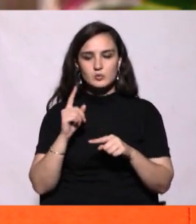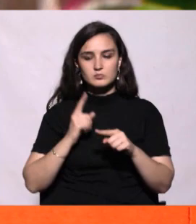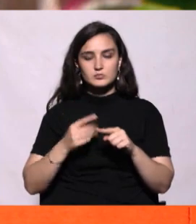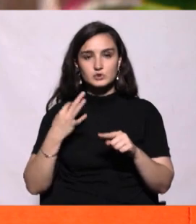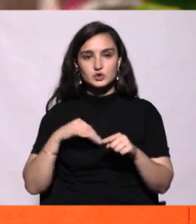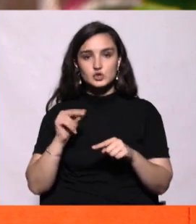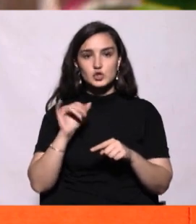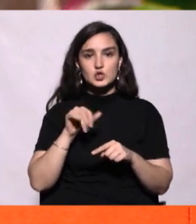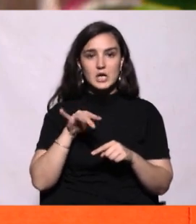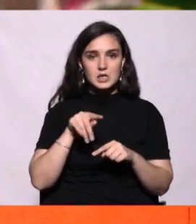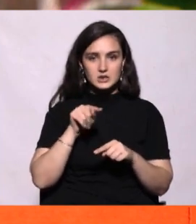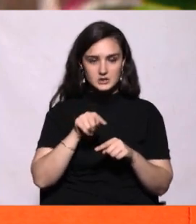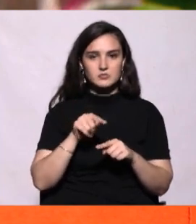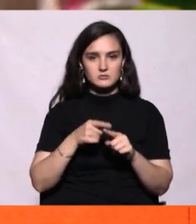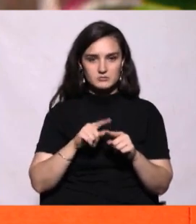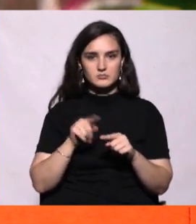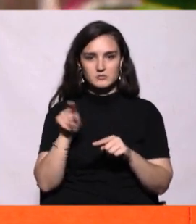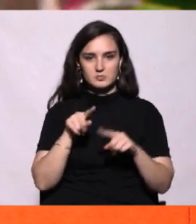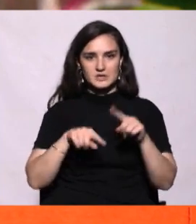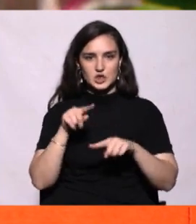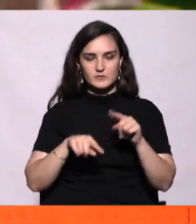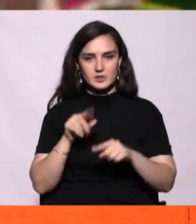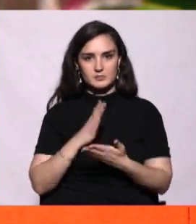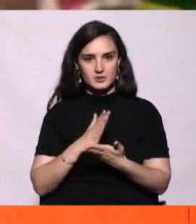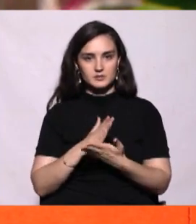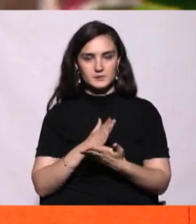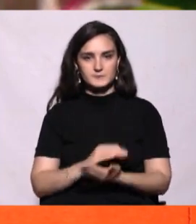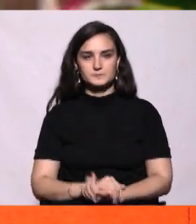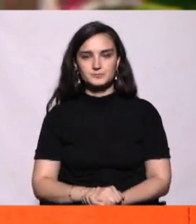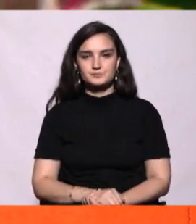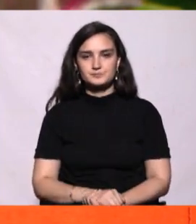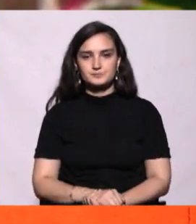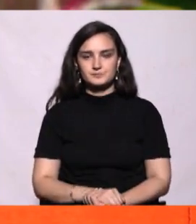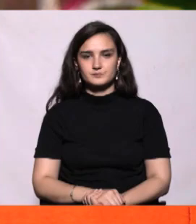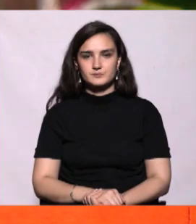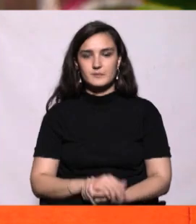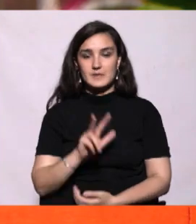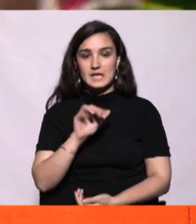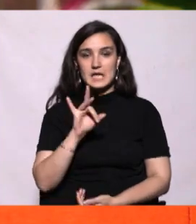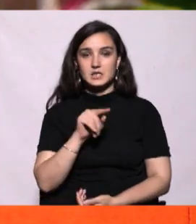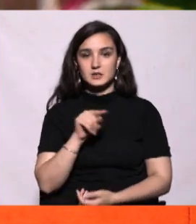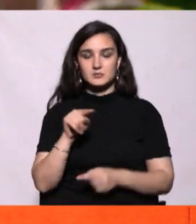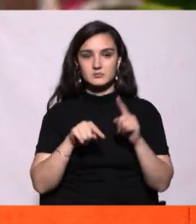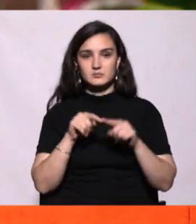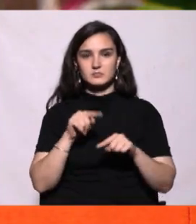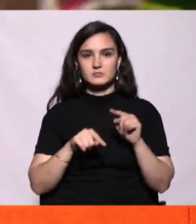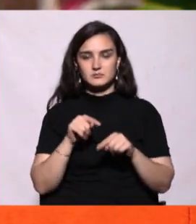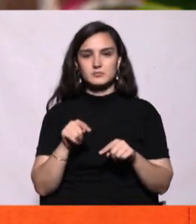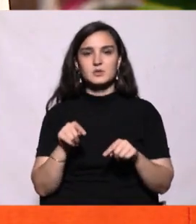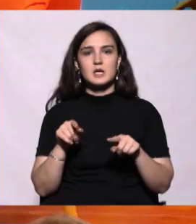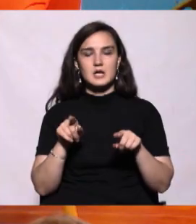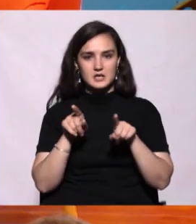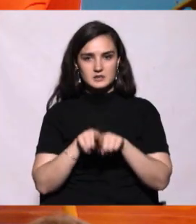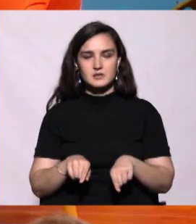Sir Charles, and it makes him the cousin of Mr. Henry, and meaning he is